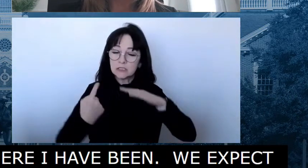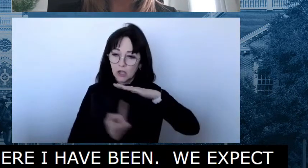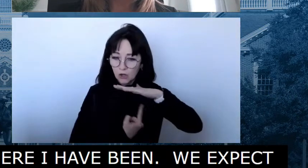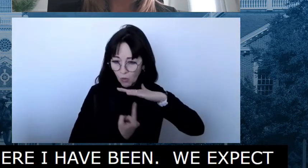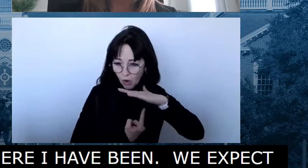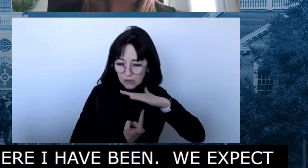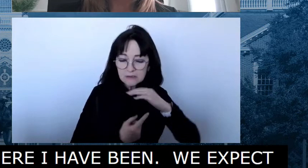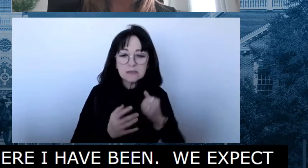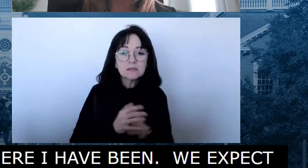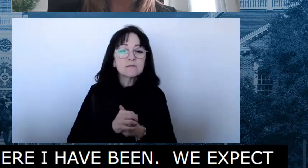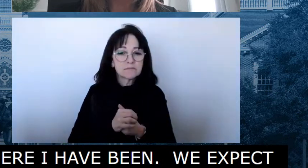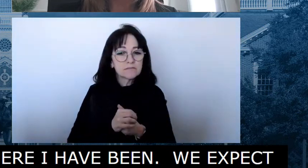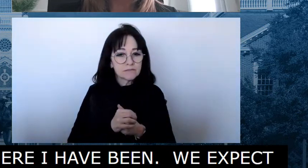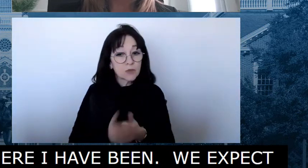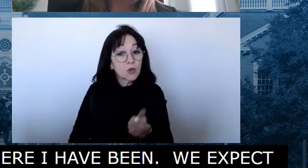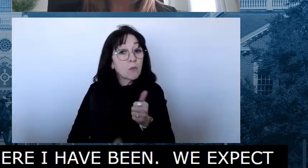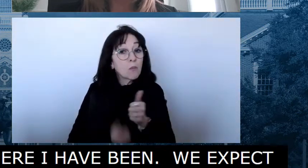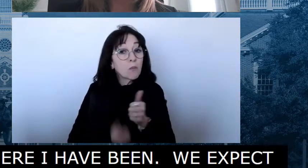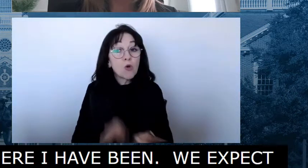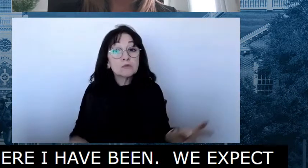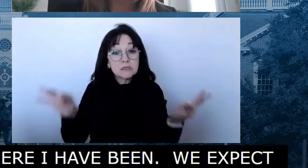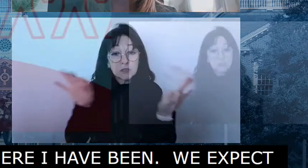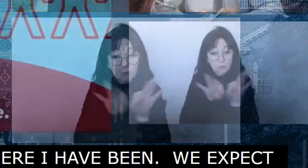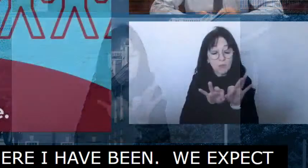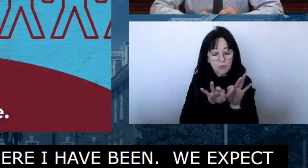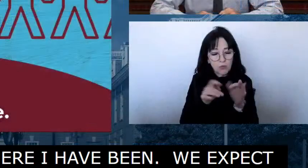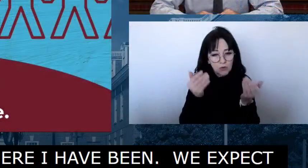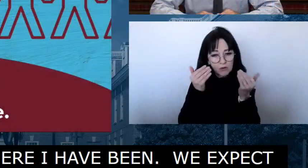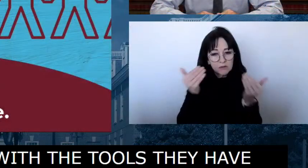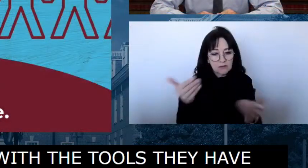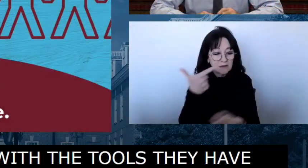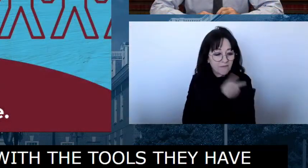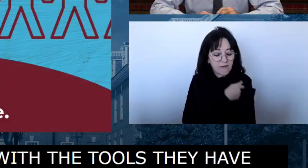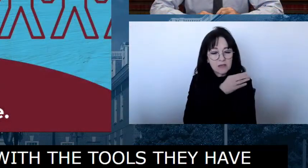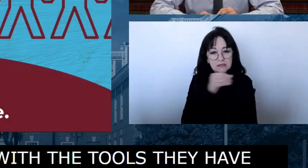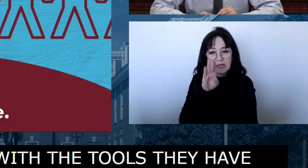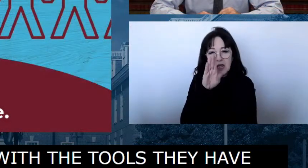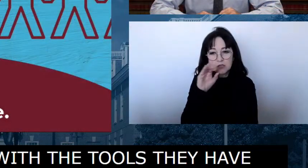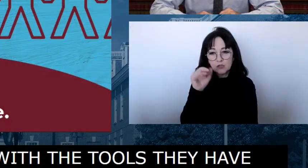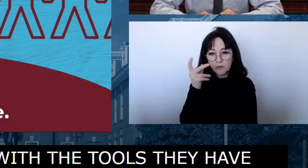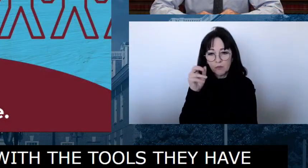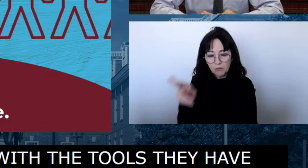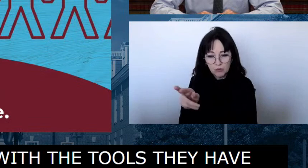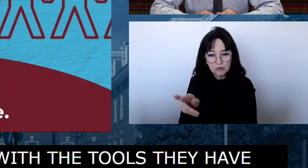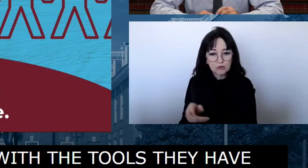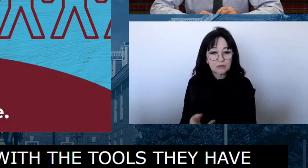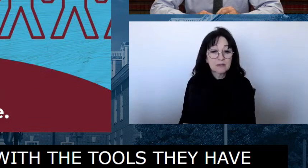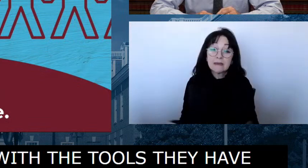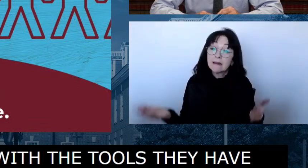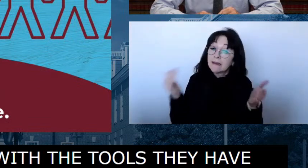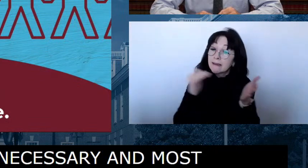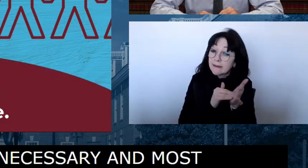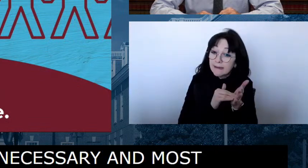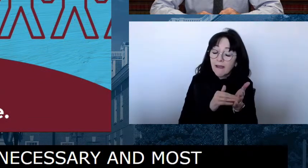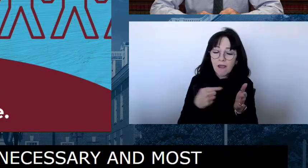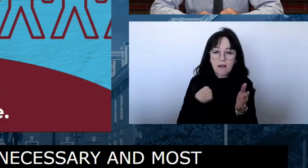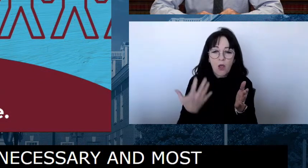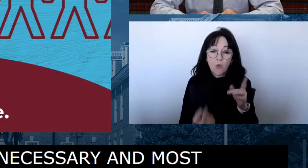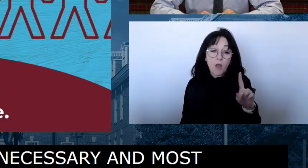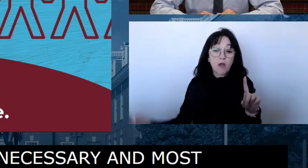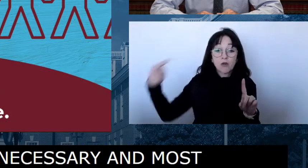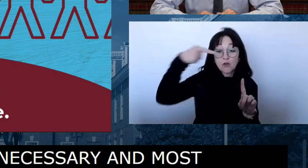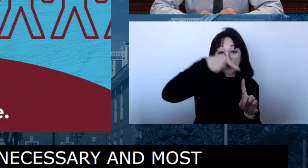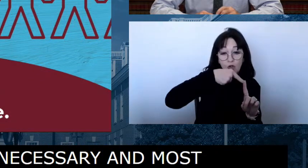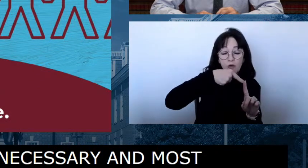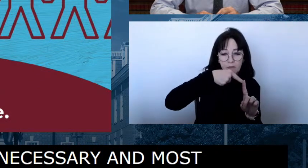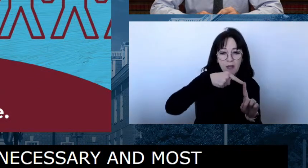most importantly, getting vaccinated and getting boosted. Again, I'd like to end where I started by thanking the